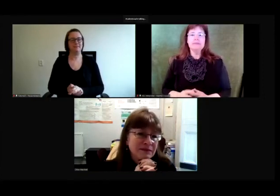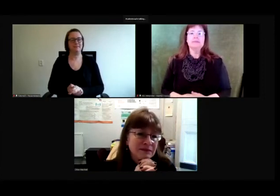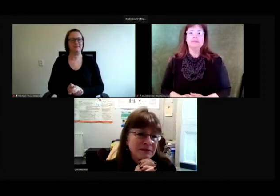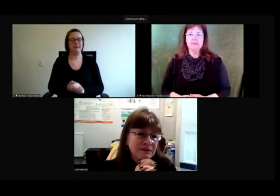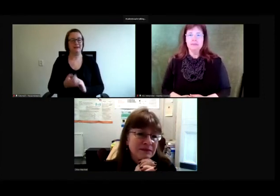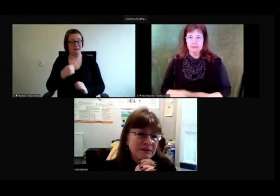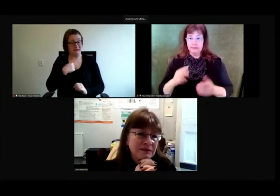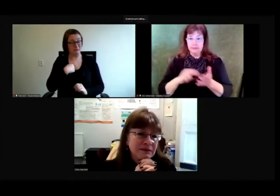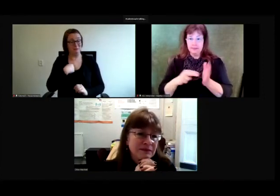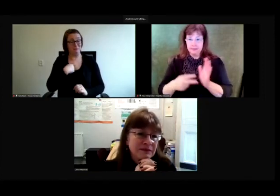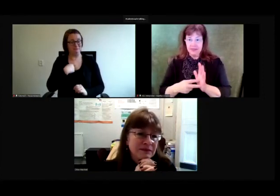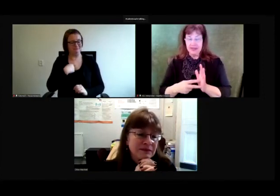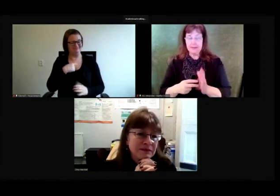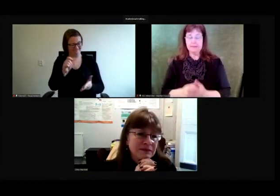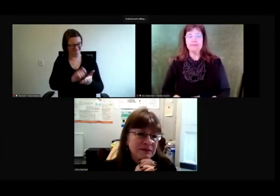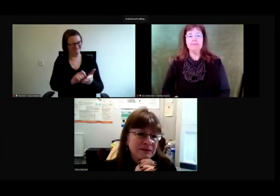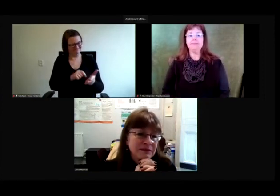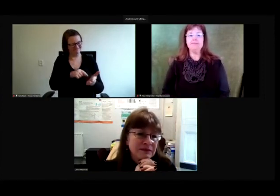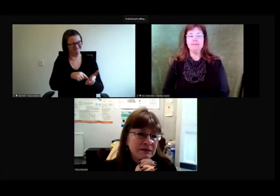meant by this is